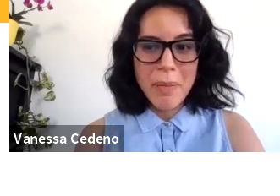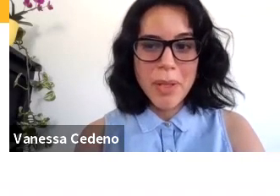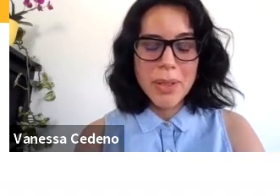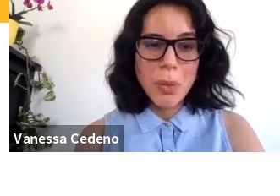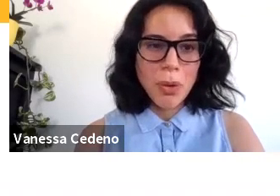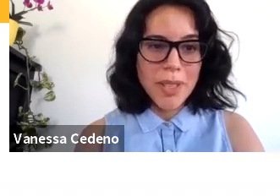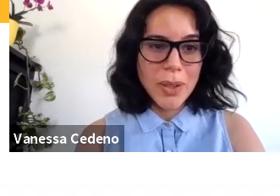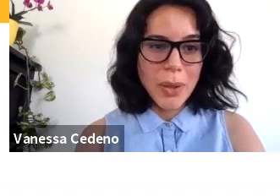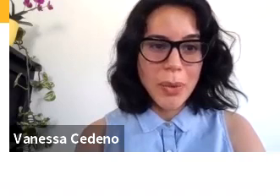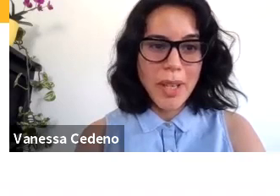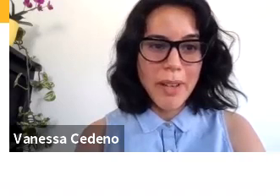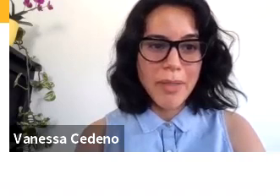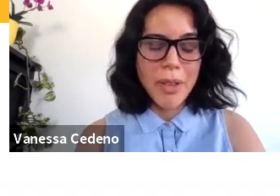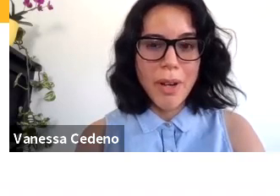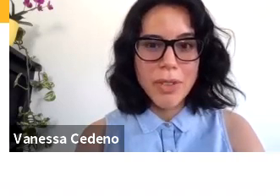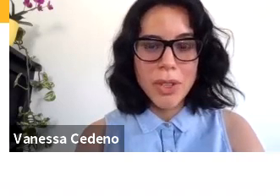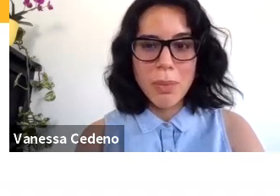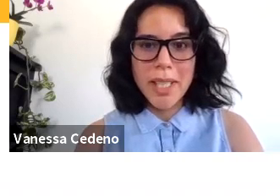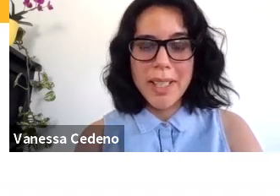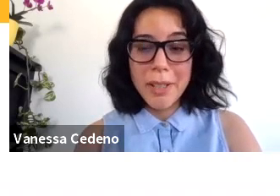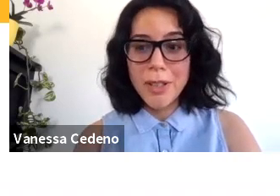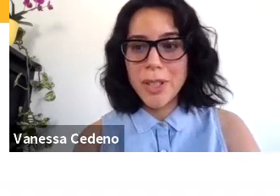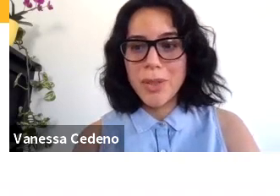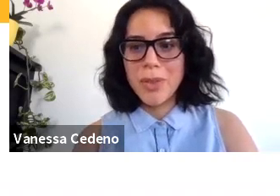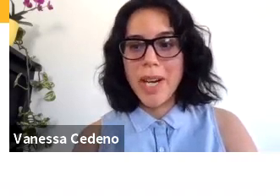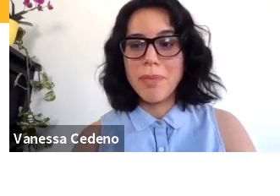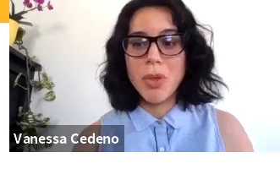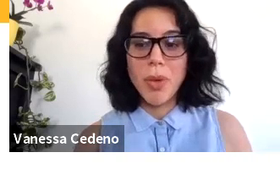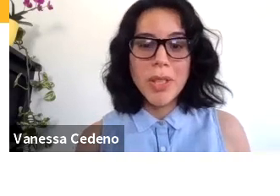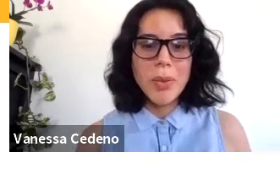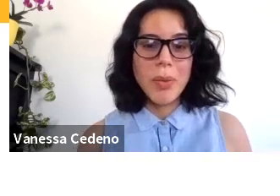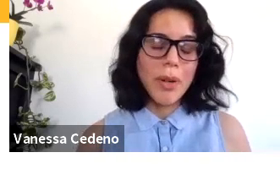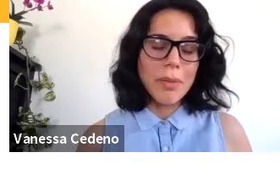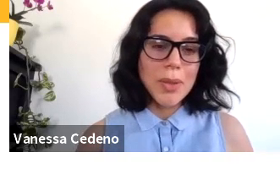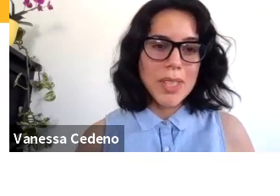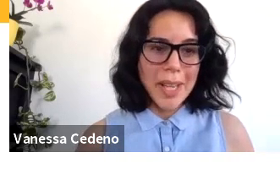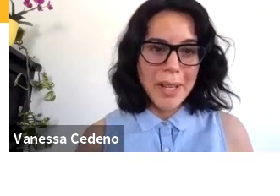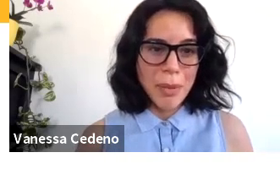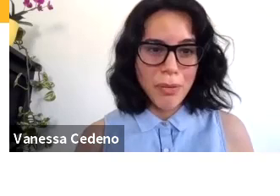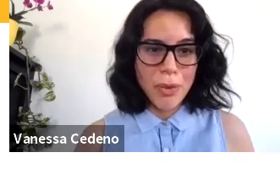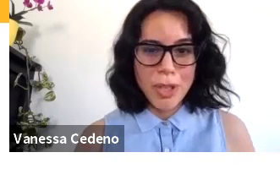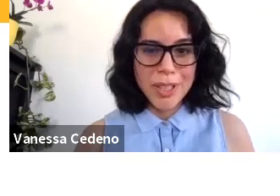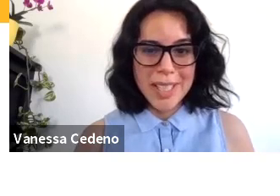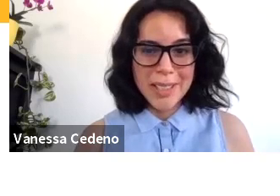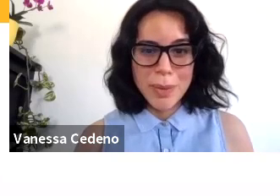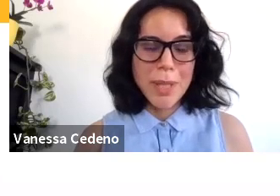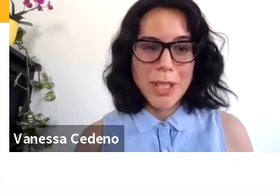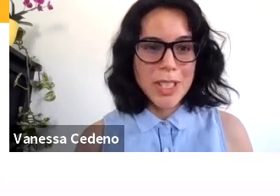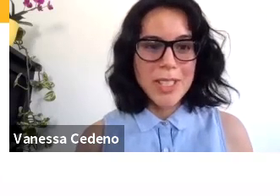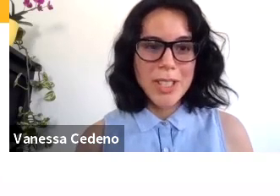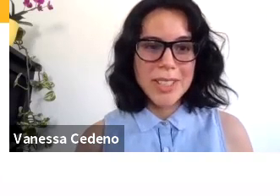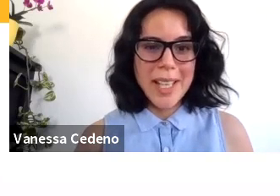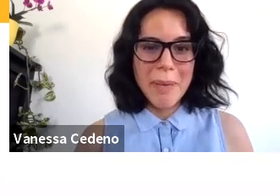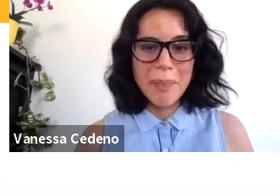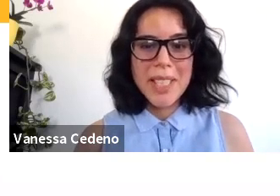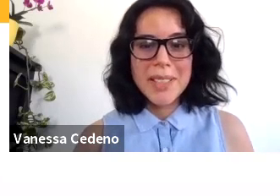and the supervisor would have loved to be here to join you and welcome you tonight, but unfortunately, as was